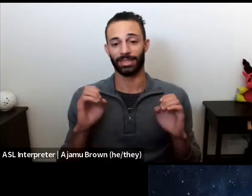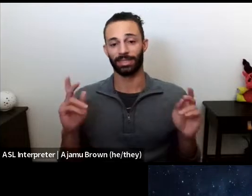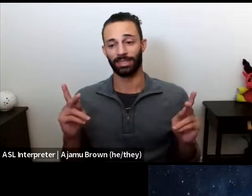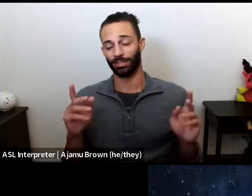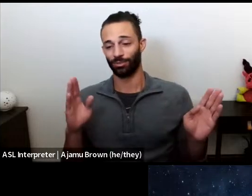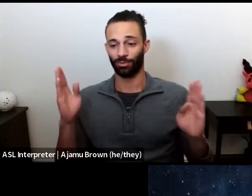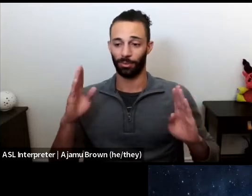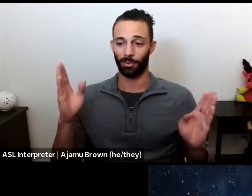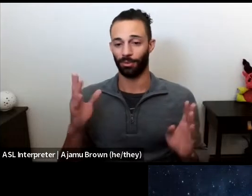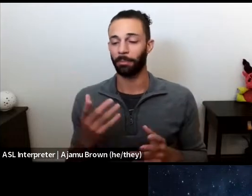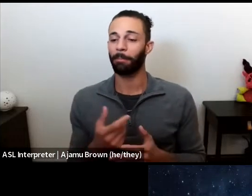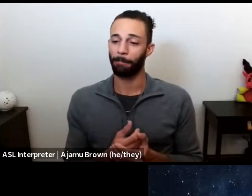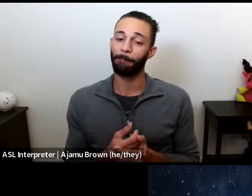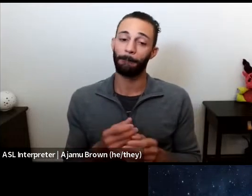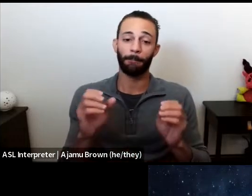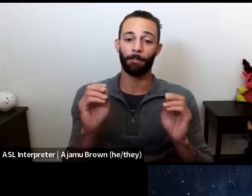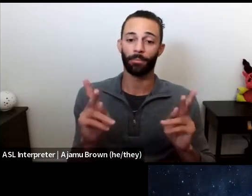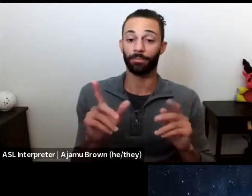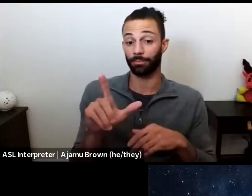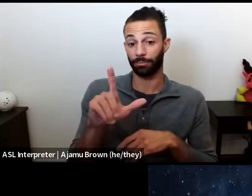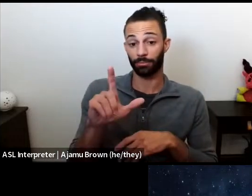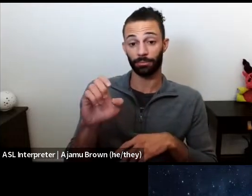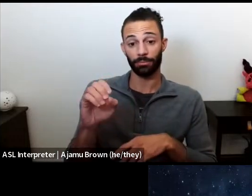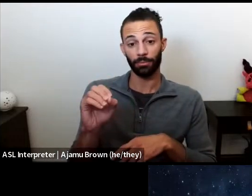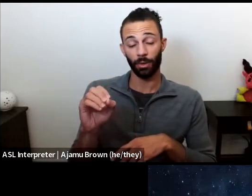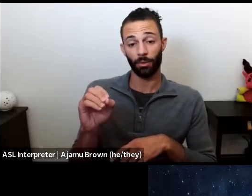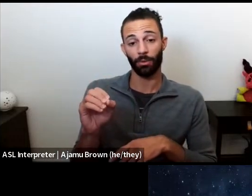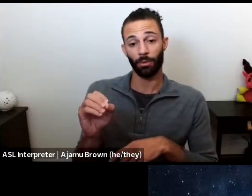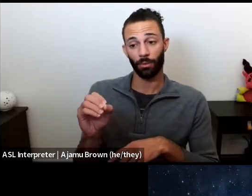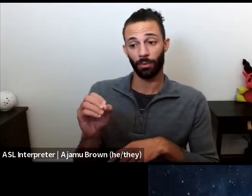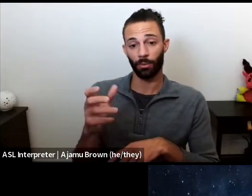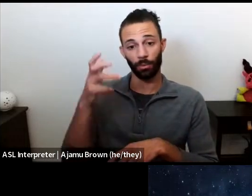Okay. Where are my Leos at?